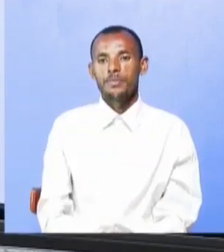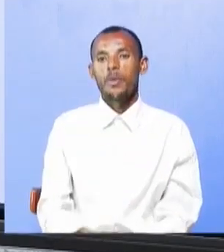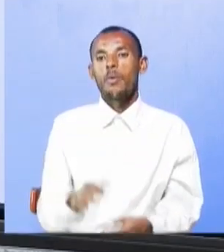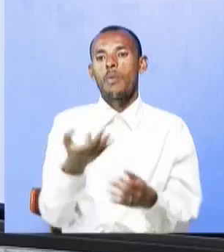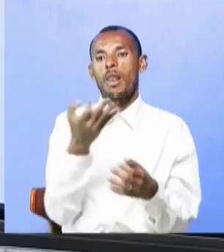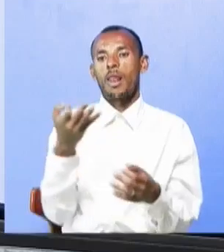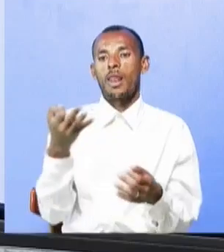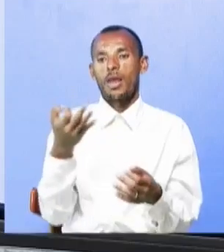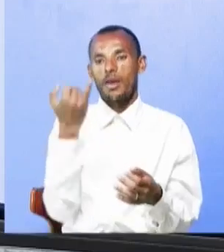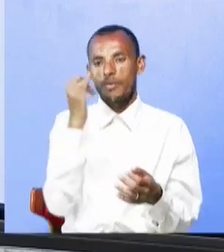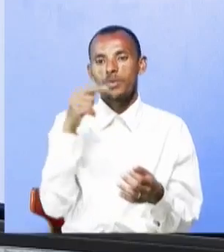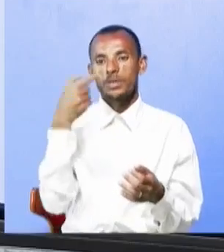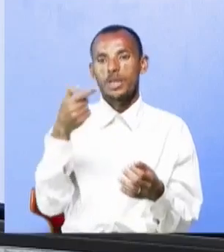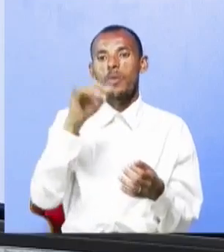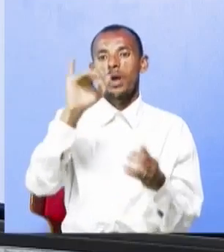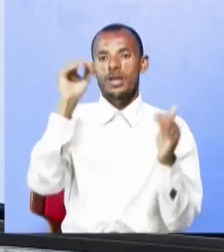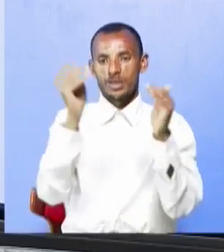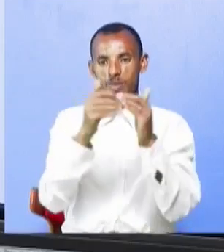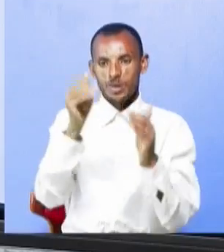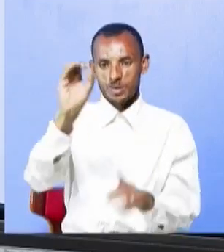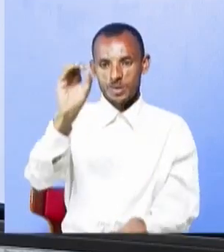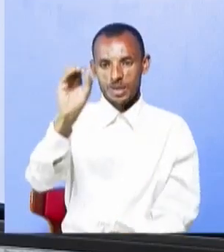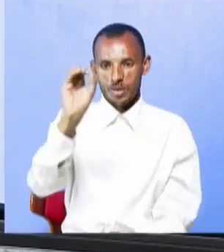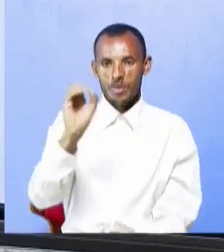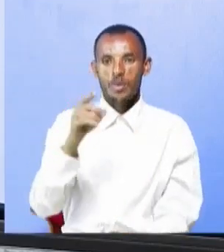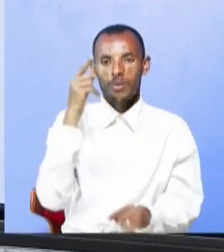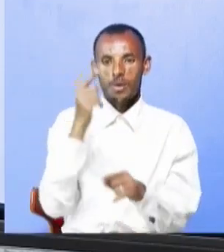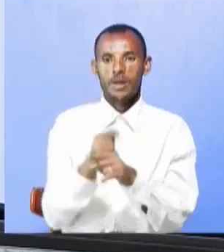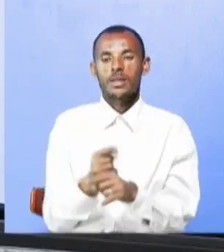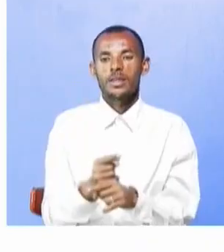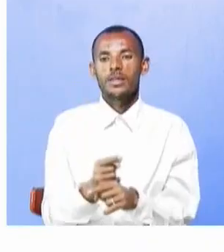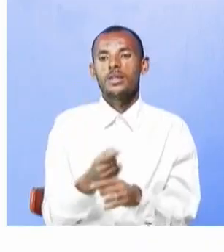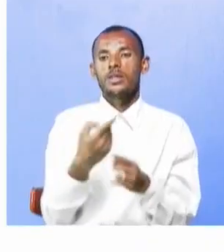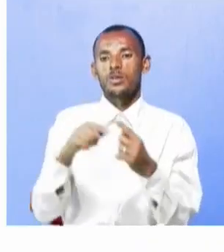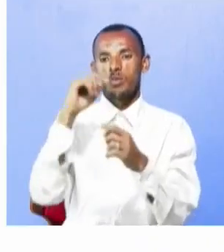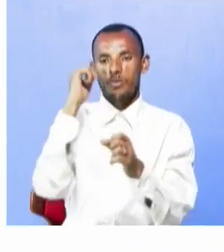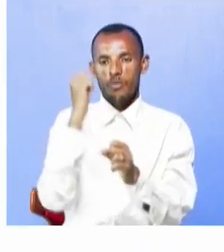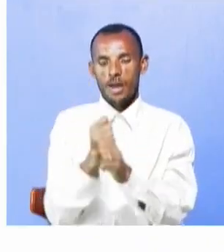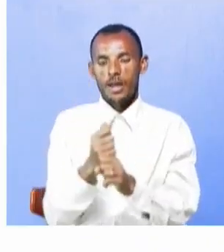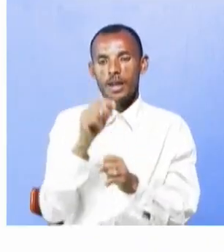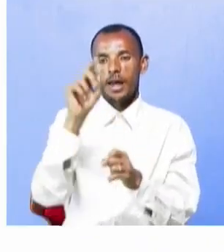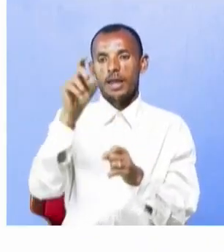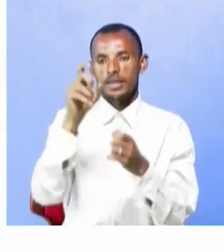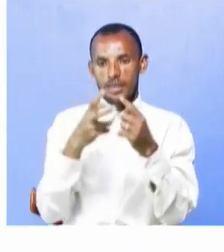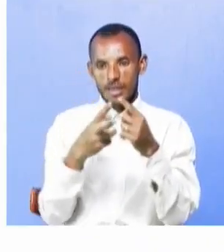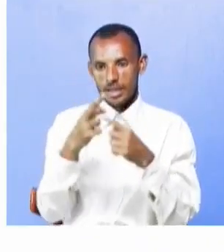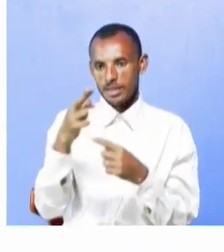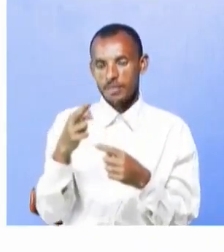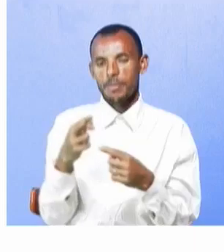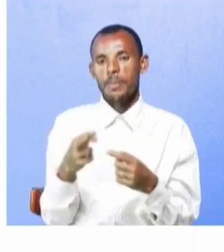Well, if you say y is equals to 0, you are correct. So to find the x-intercept,